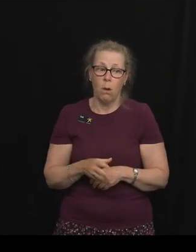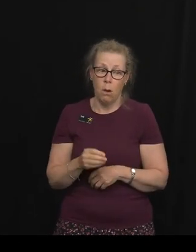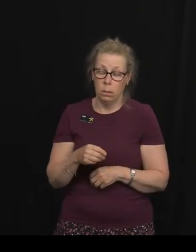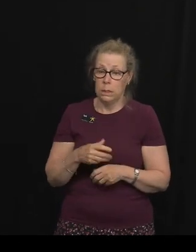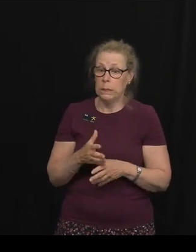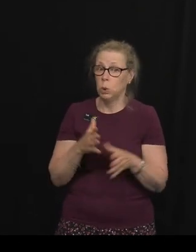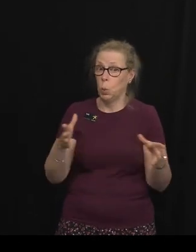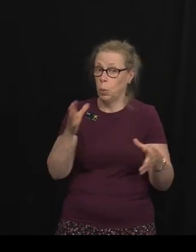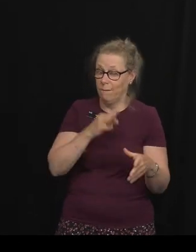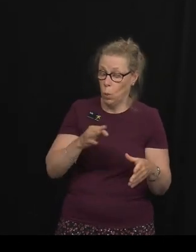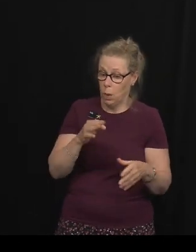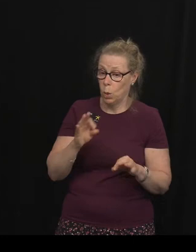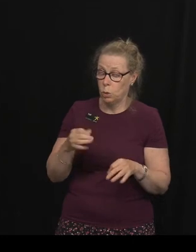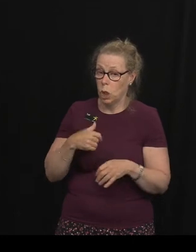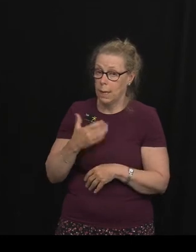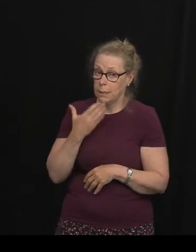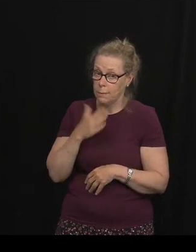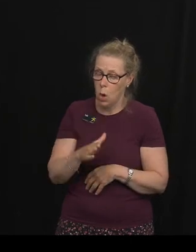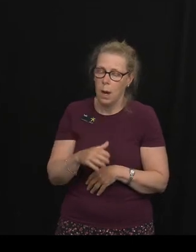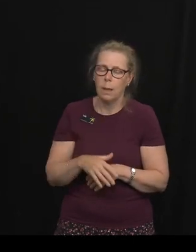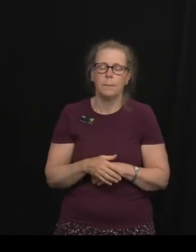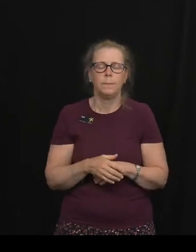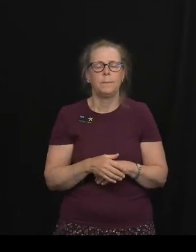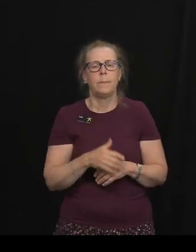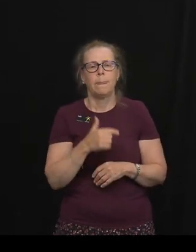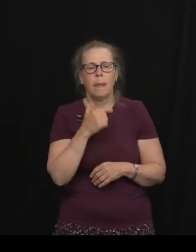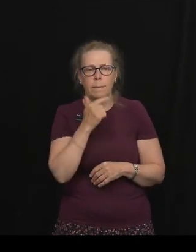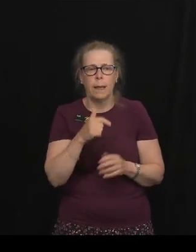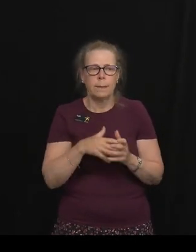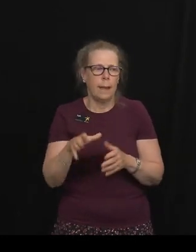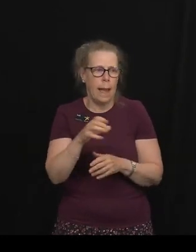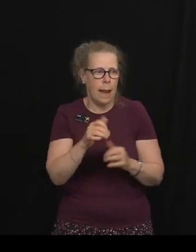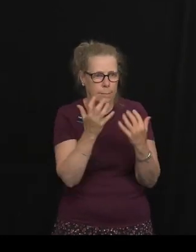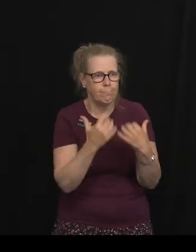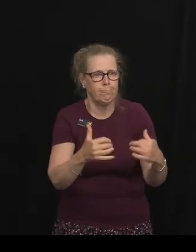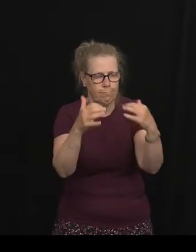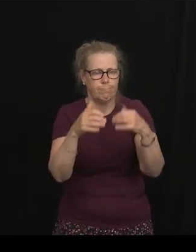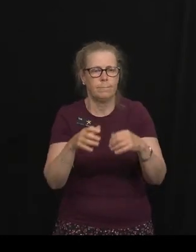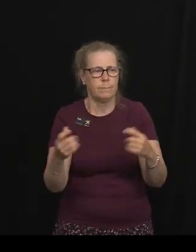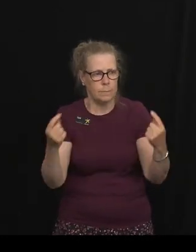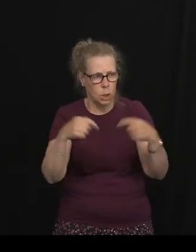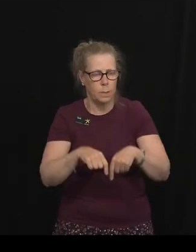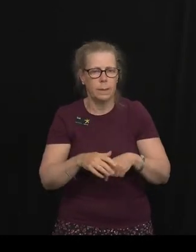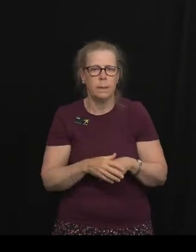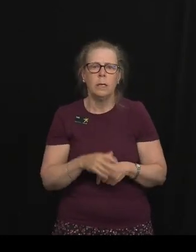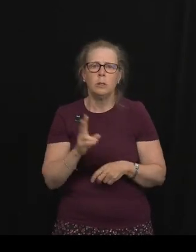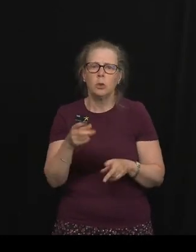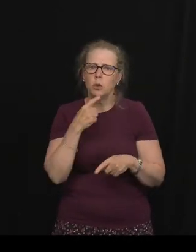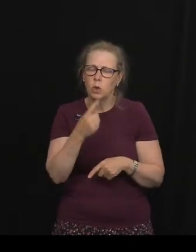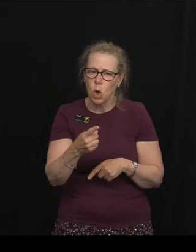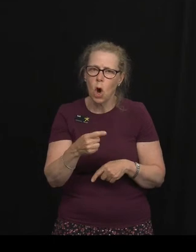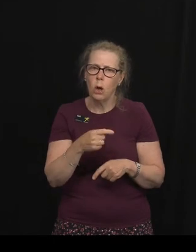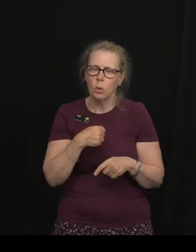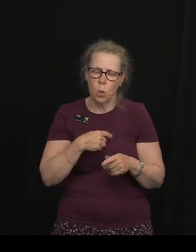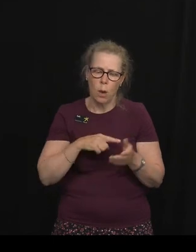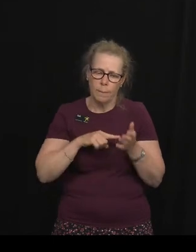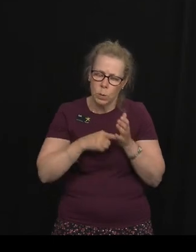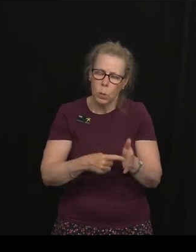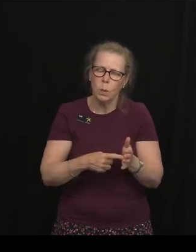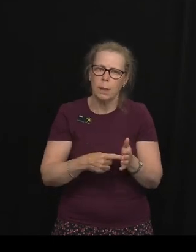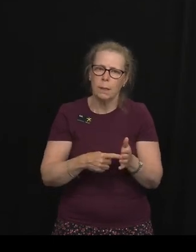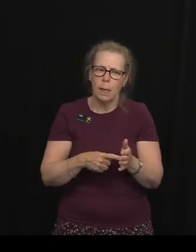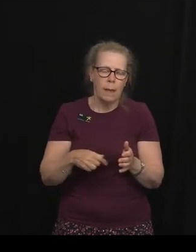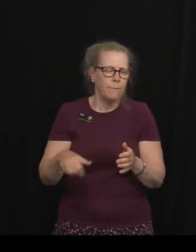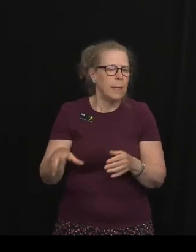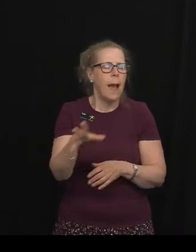much. And thank you everyone for being here. As you said, as you rightly pointed out, we were all affected